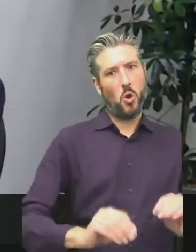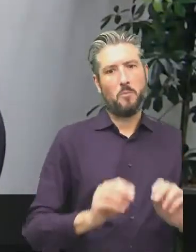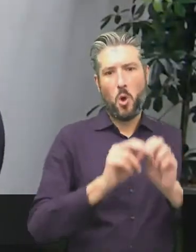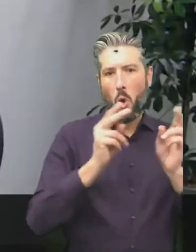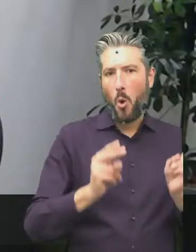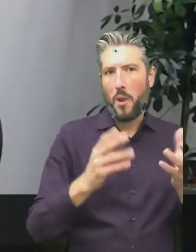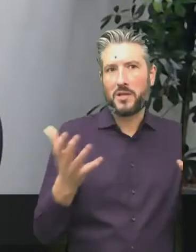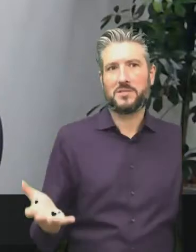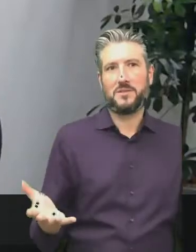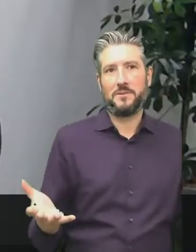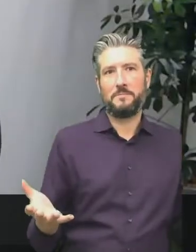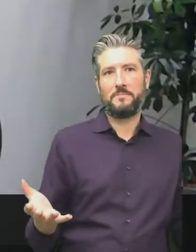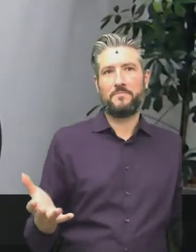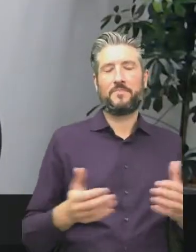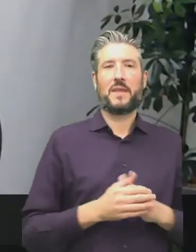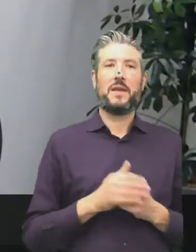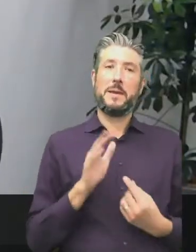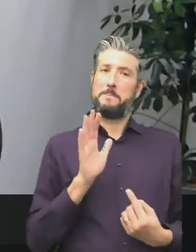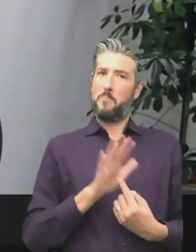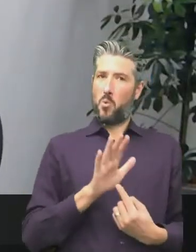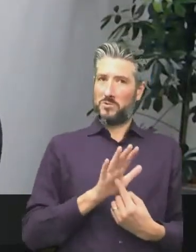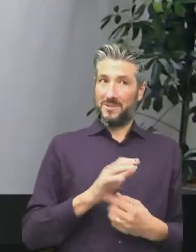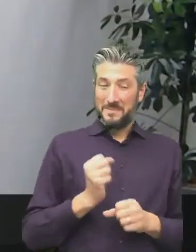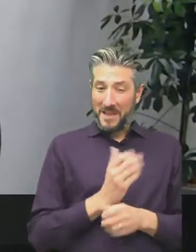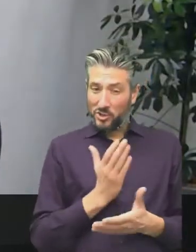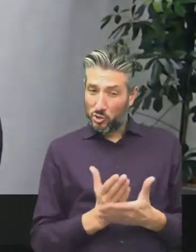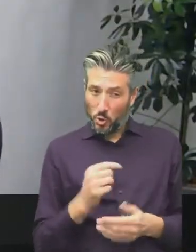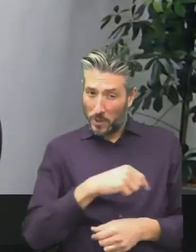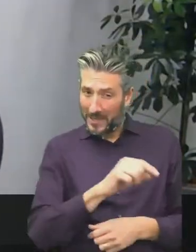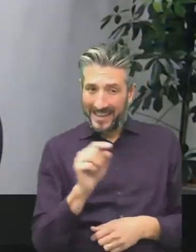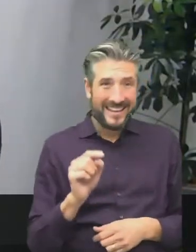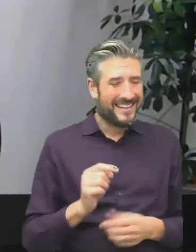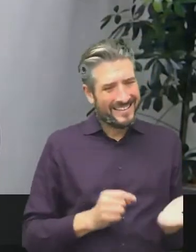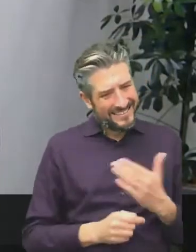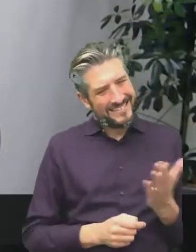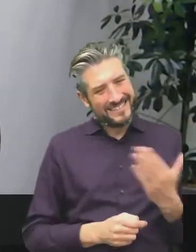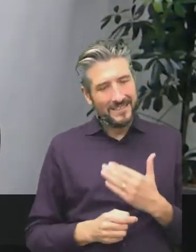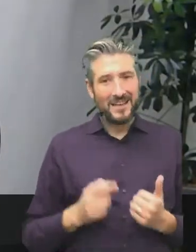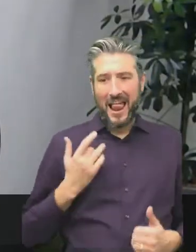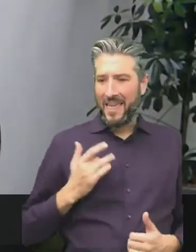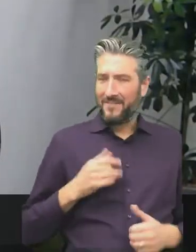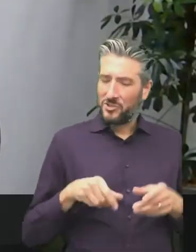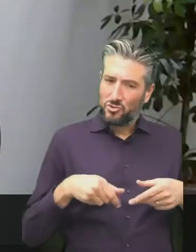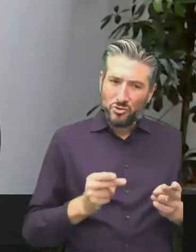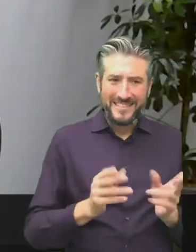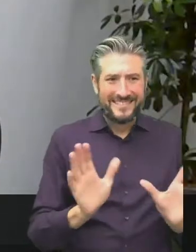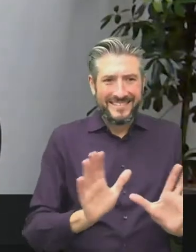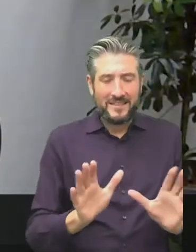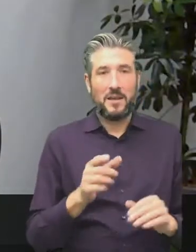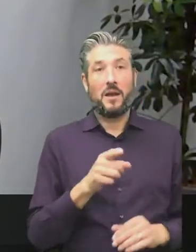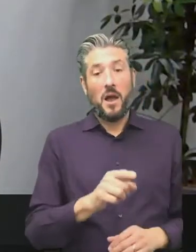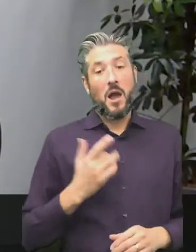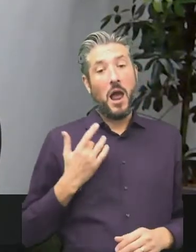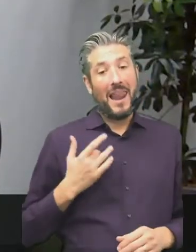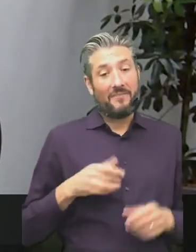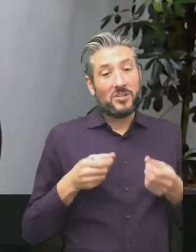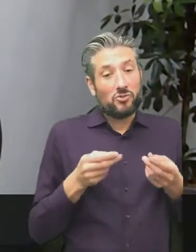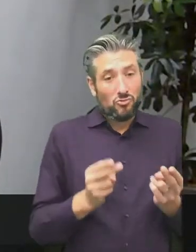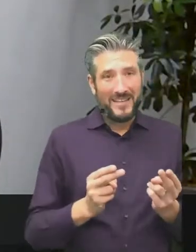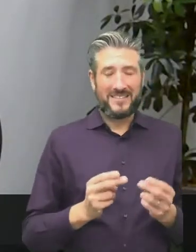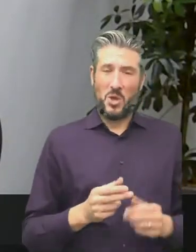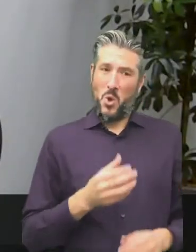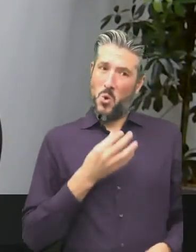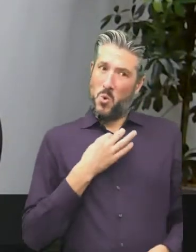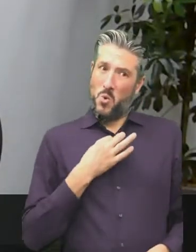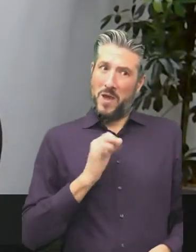make sure if they do, heaven forbid, we get them off the streets. If they stay on the streets, they're risking their own life and well-being, but also there are issues in